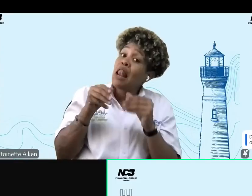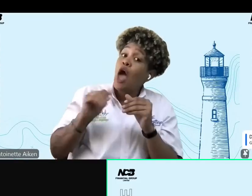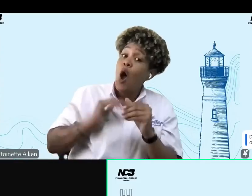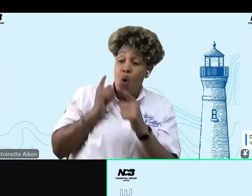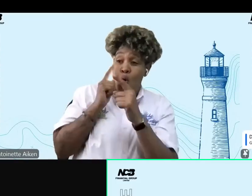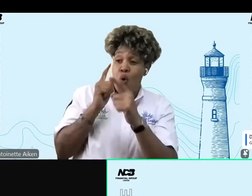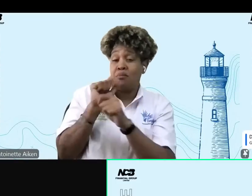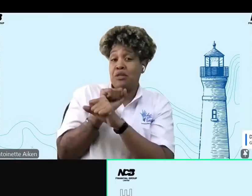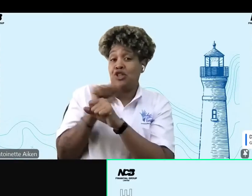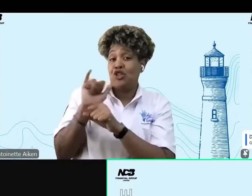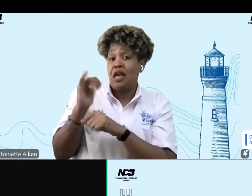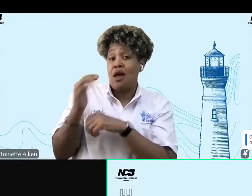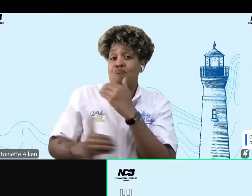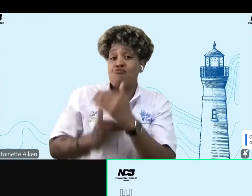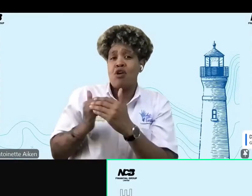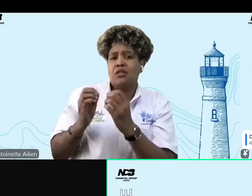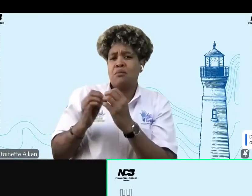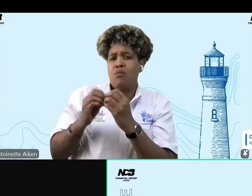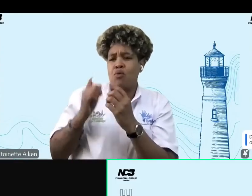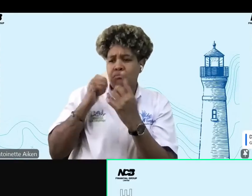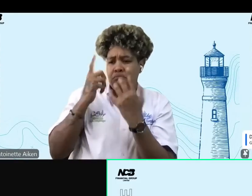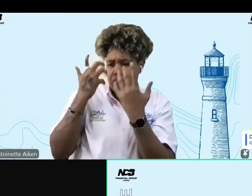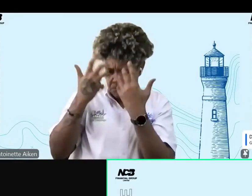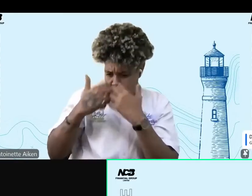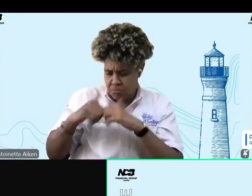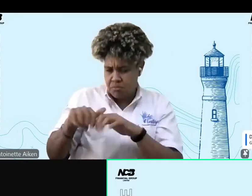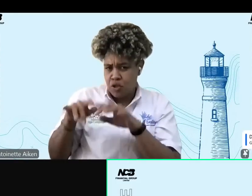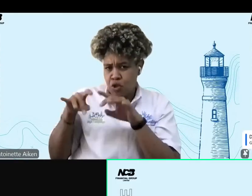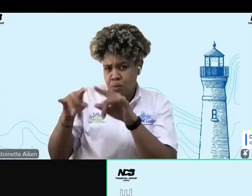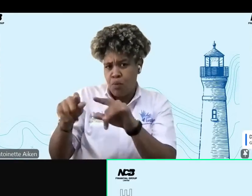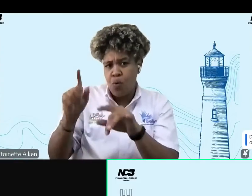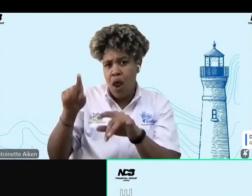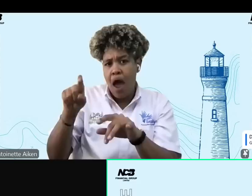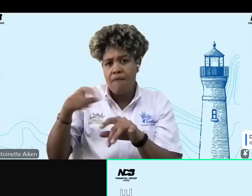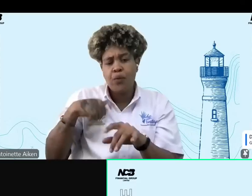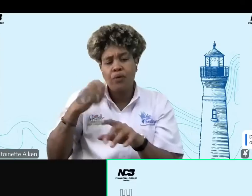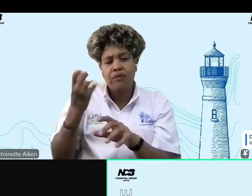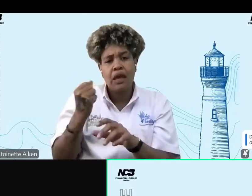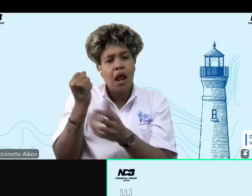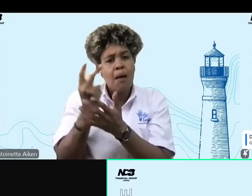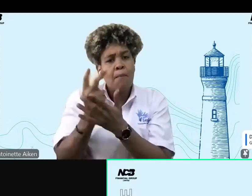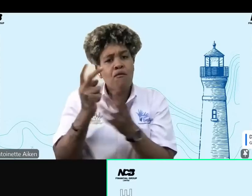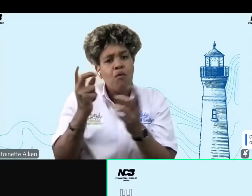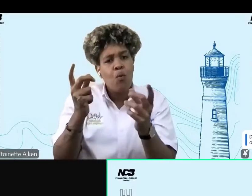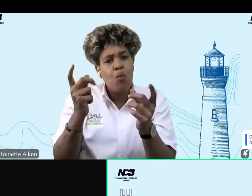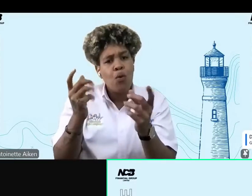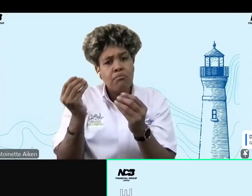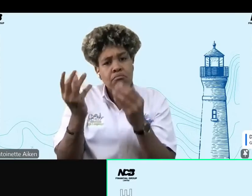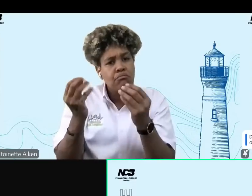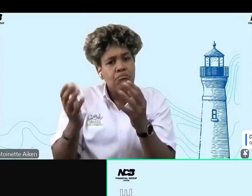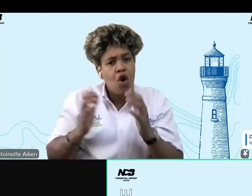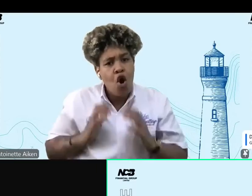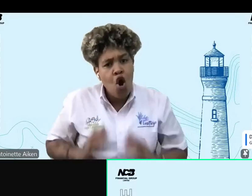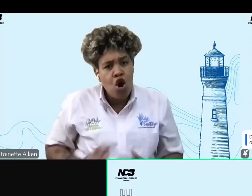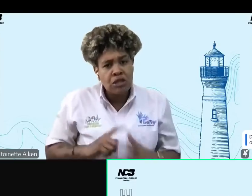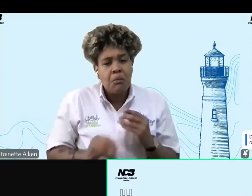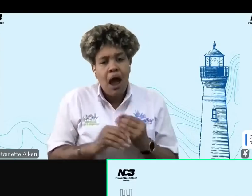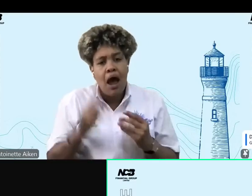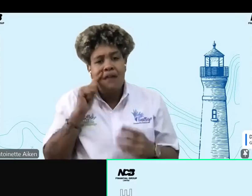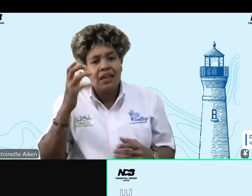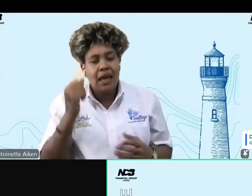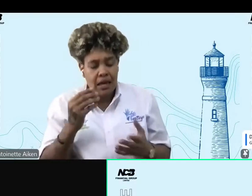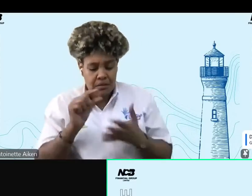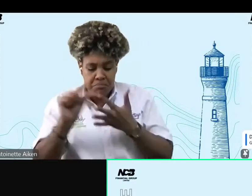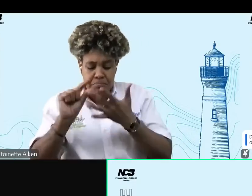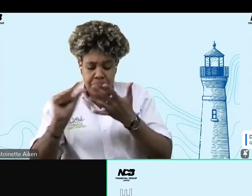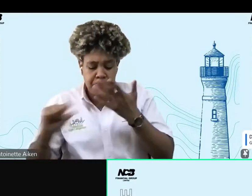ensure that that process is more seamless than it has been. We have to get our approvals quicker to these customers. We have to then get the disbursements to